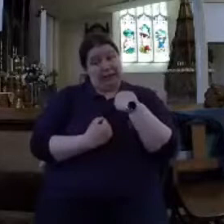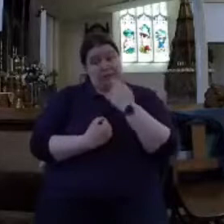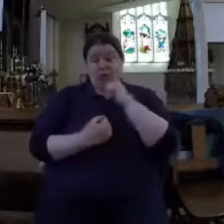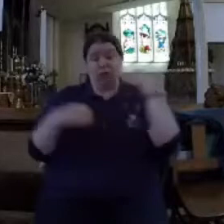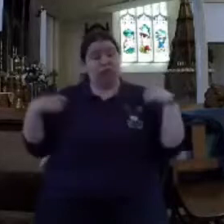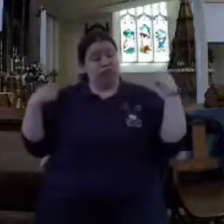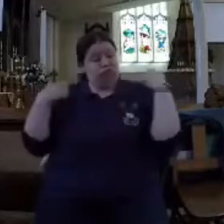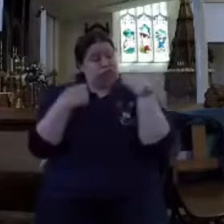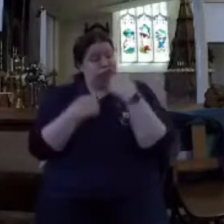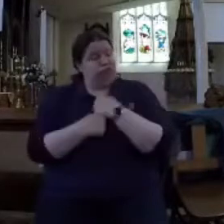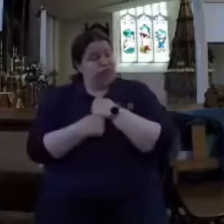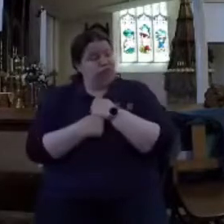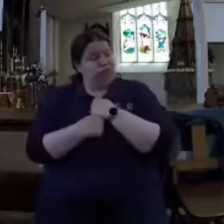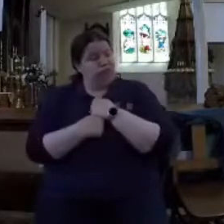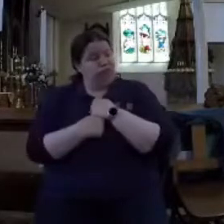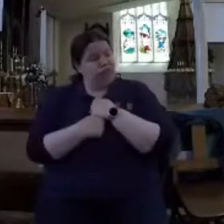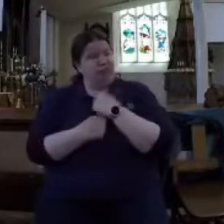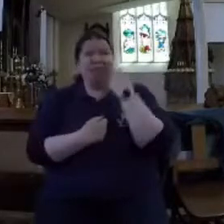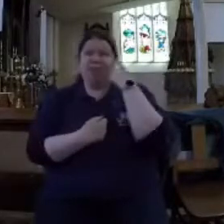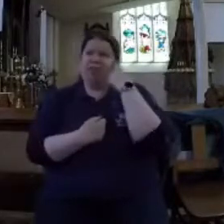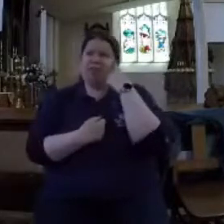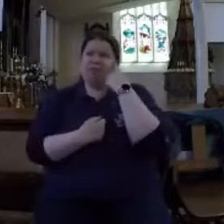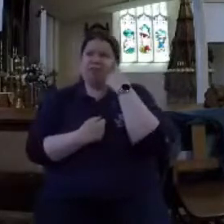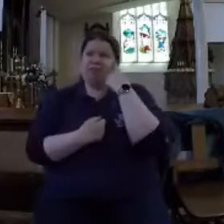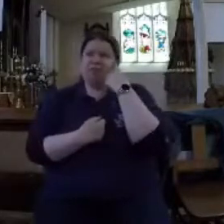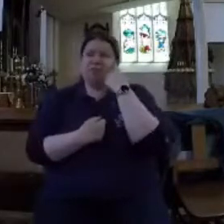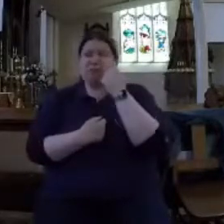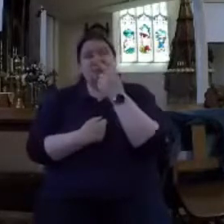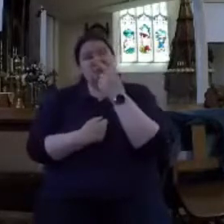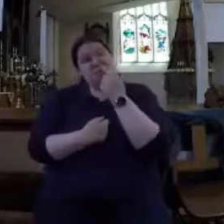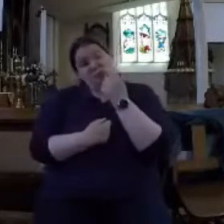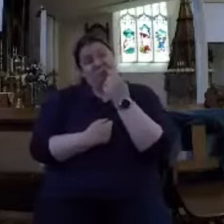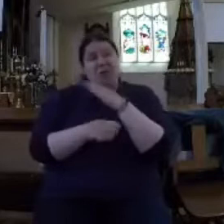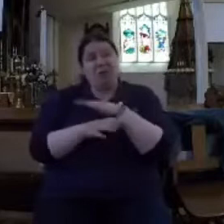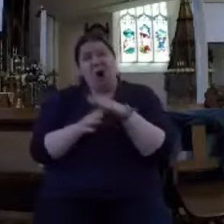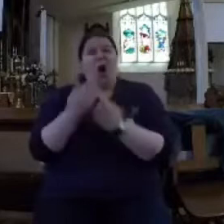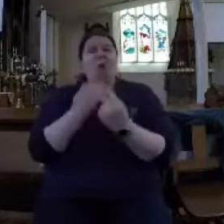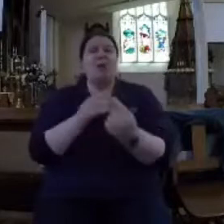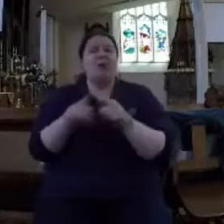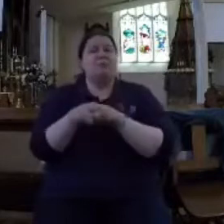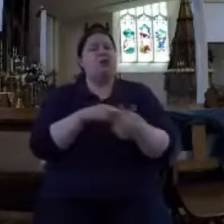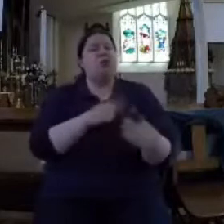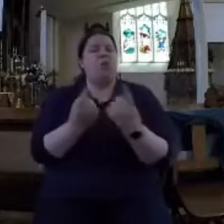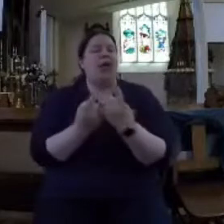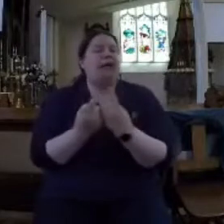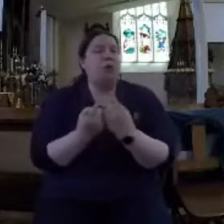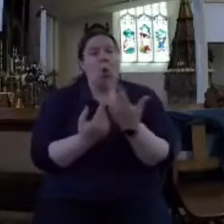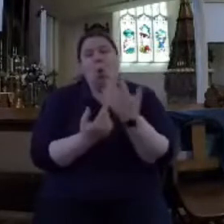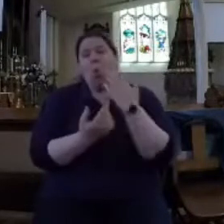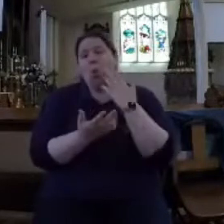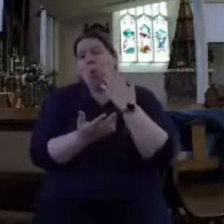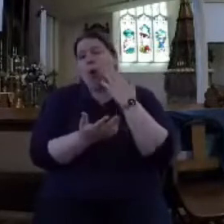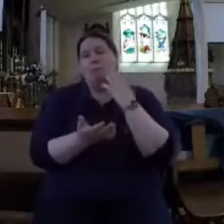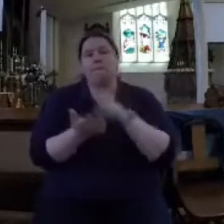worn it? And I think the answer is probably not, or maybe like to special occasions, or maybe when my mum and dad were watching, but